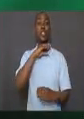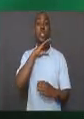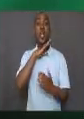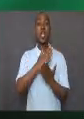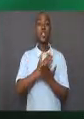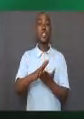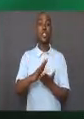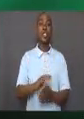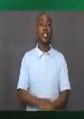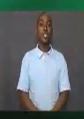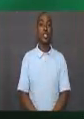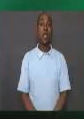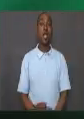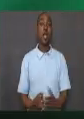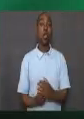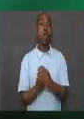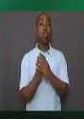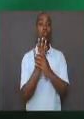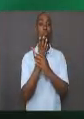excretion, growth,